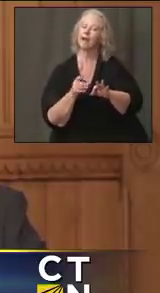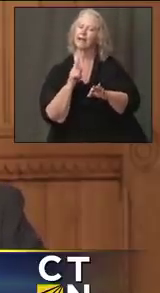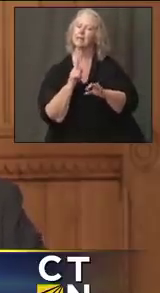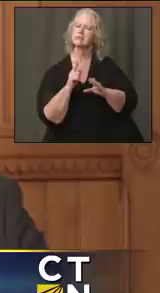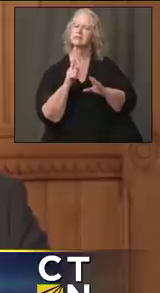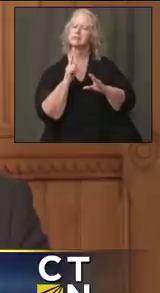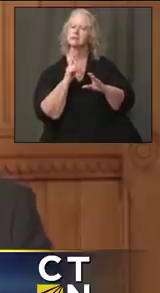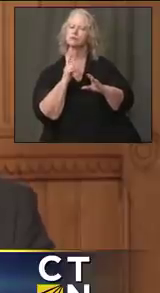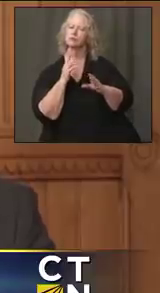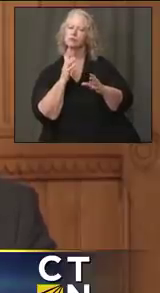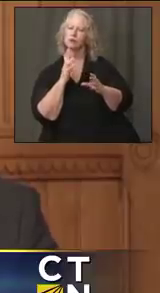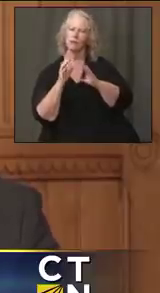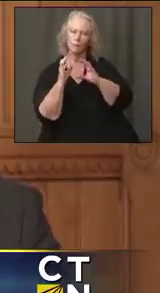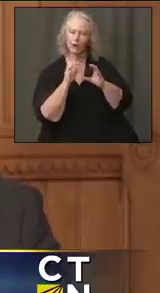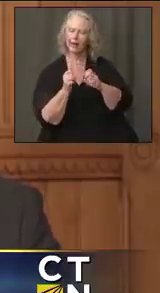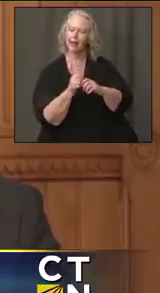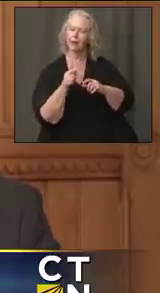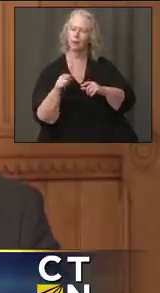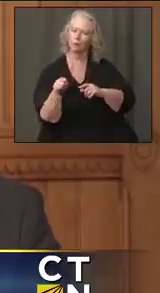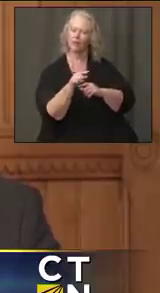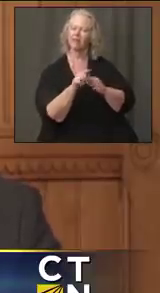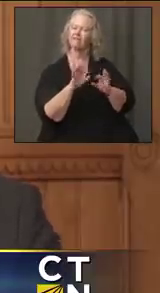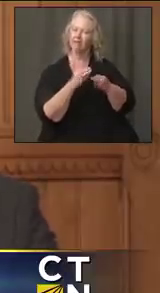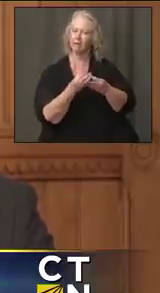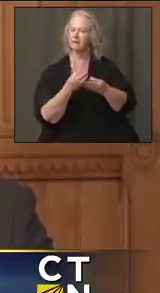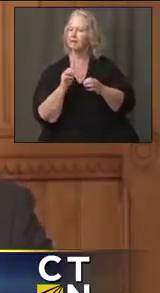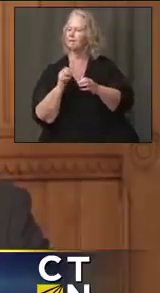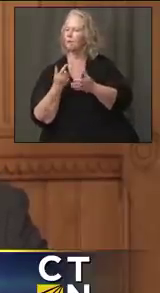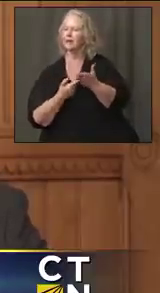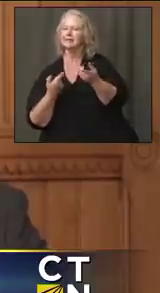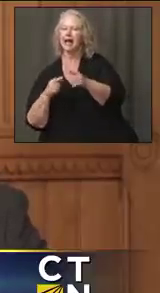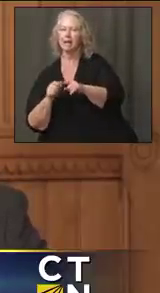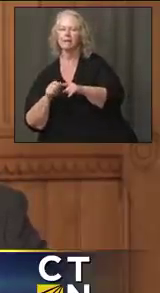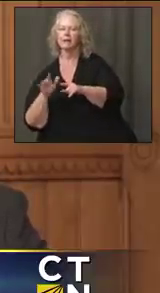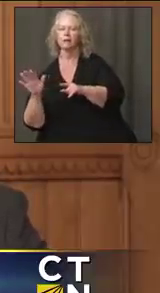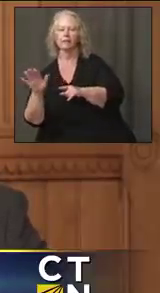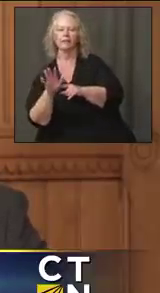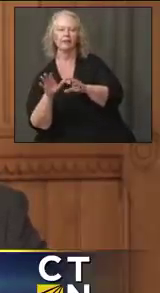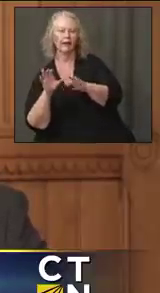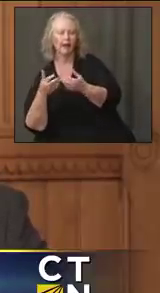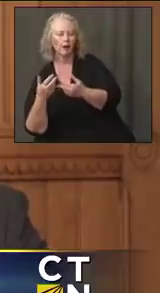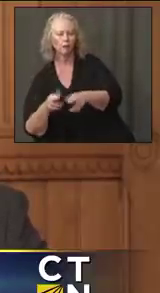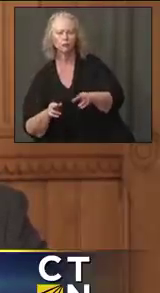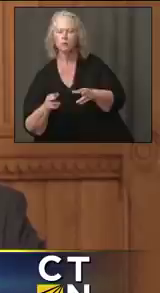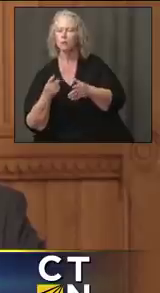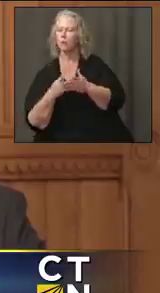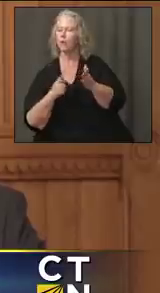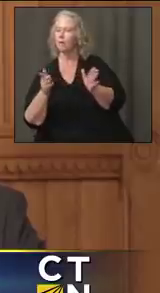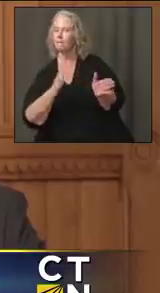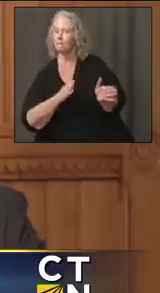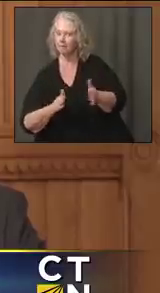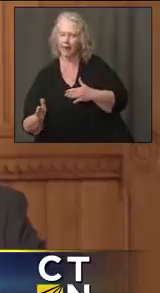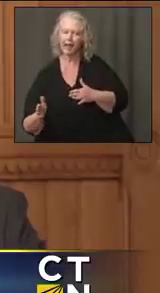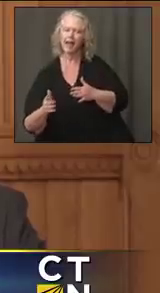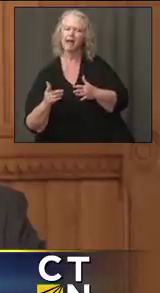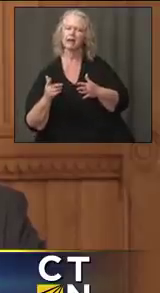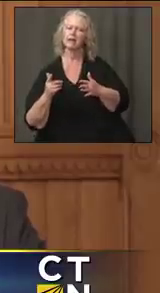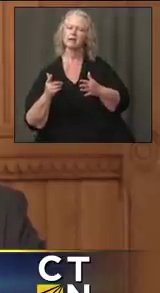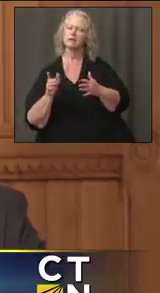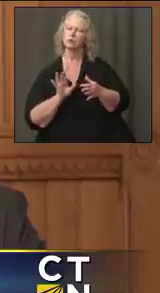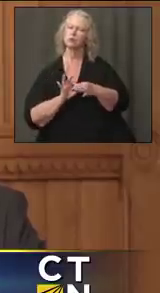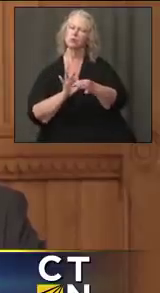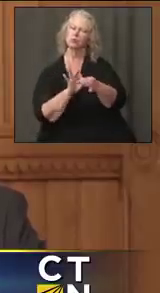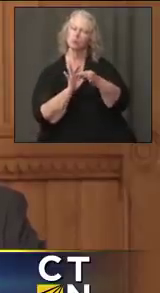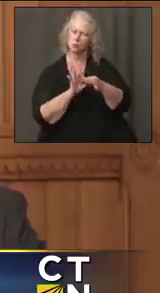of what they're doing in the classrooms and how the strategies that they're implementing are keeping students